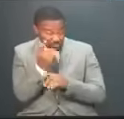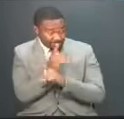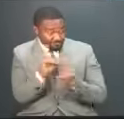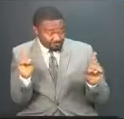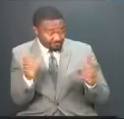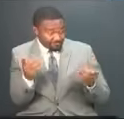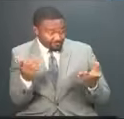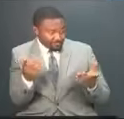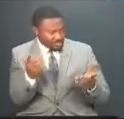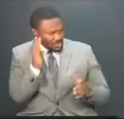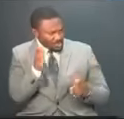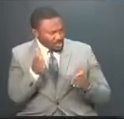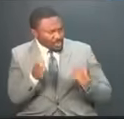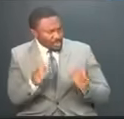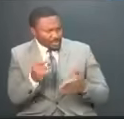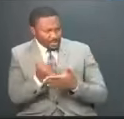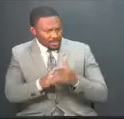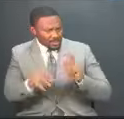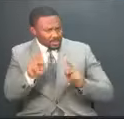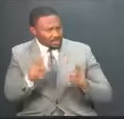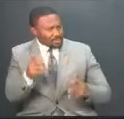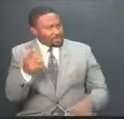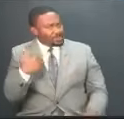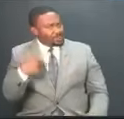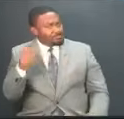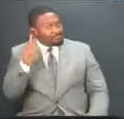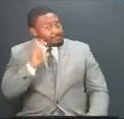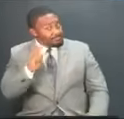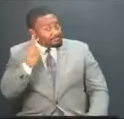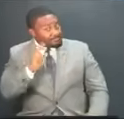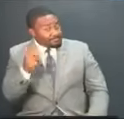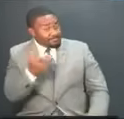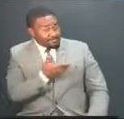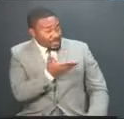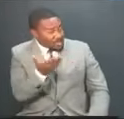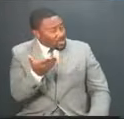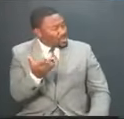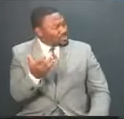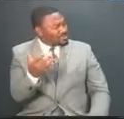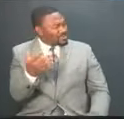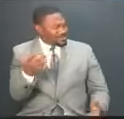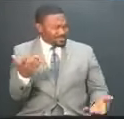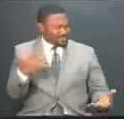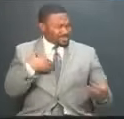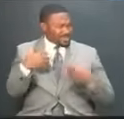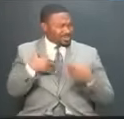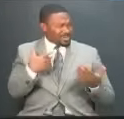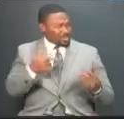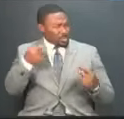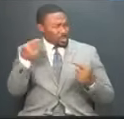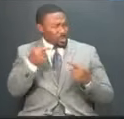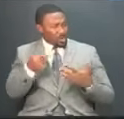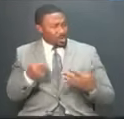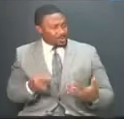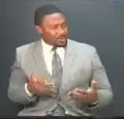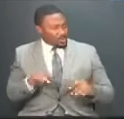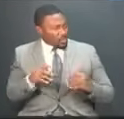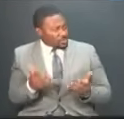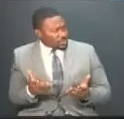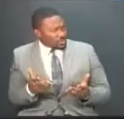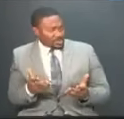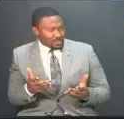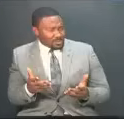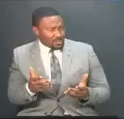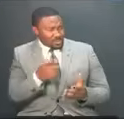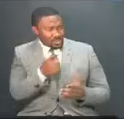you will allow Ghanaians to hear what is it that you are fighting. But you don't want Ghanaians to hear